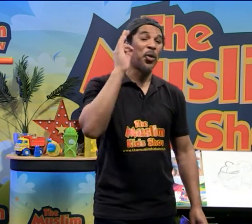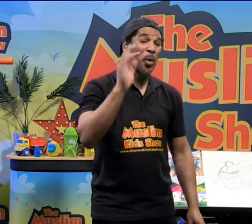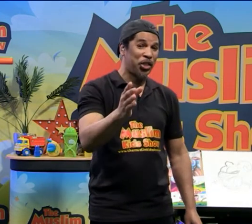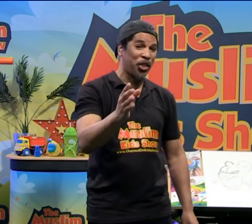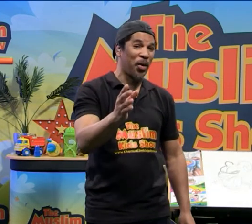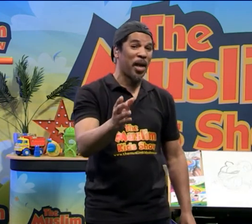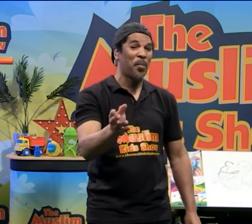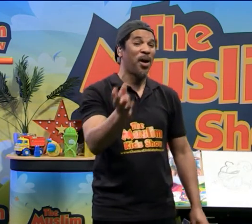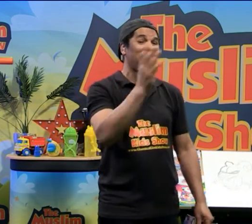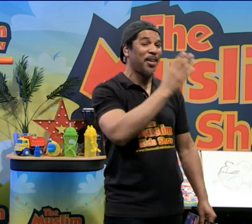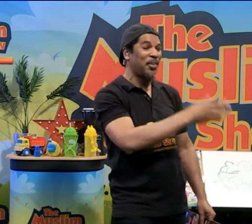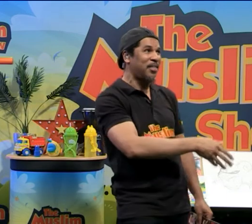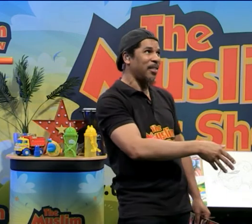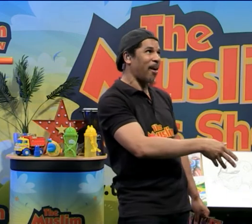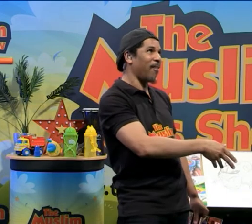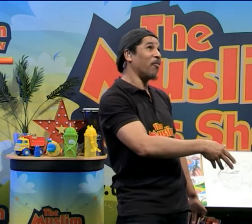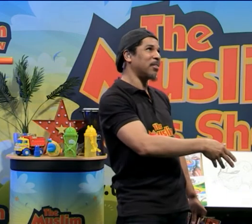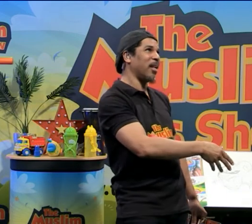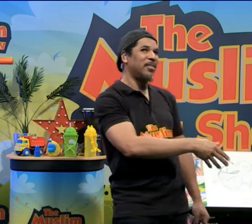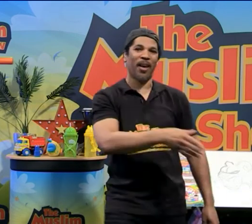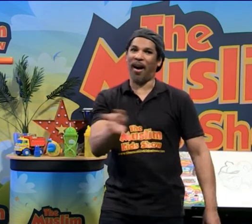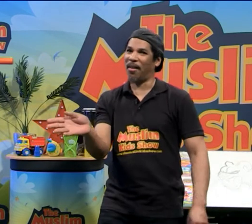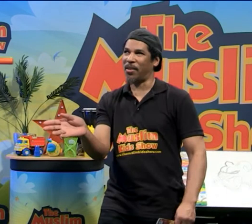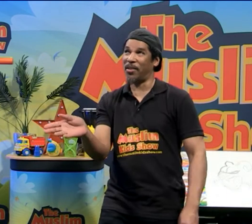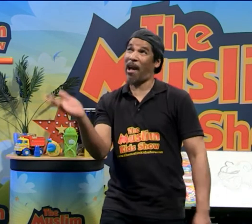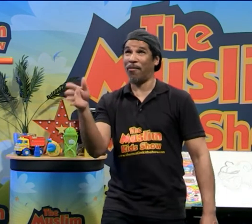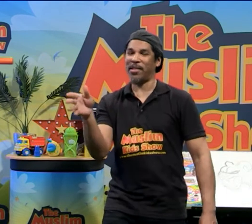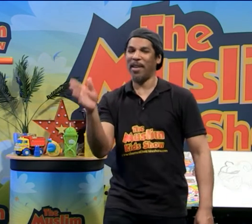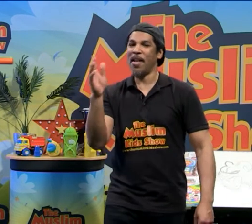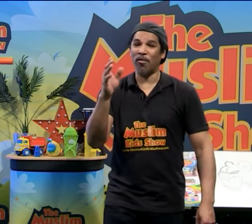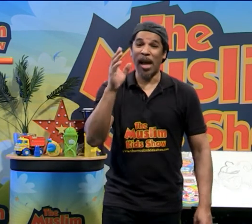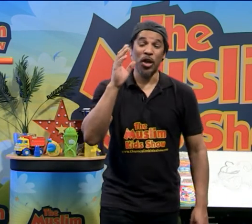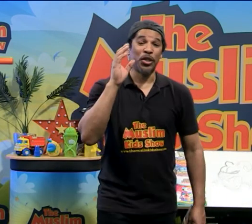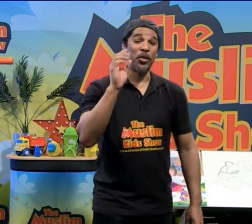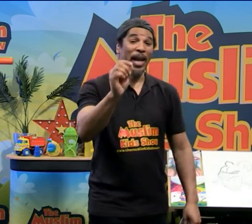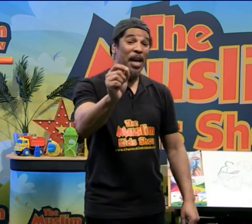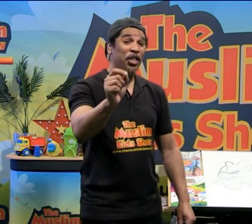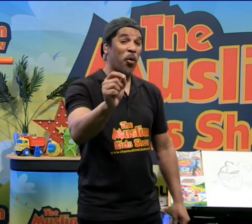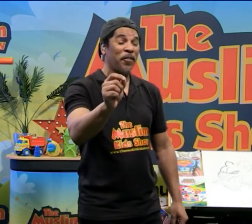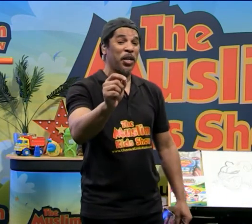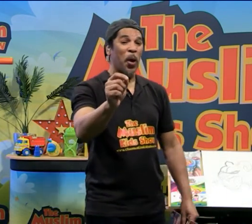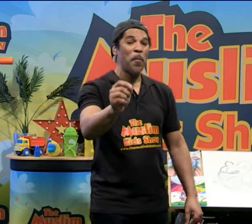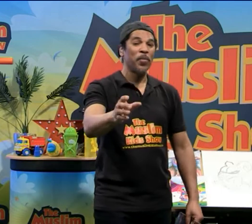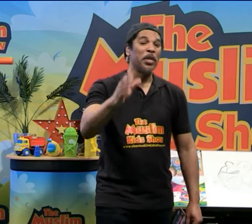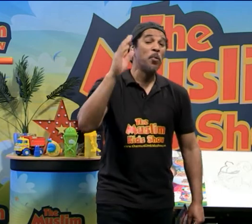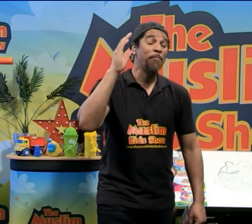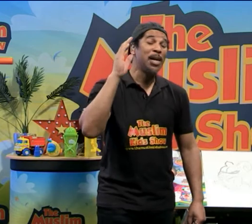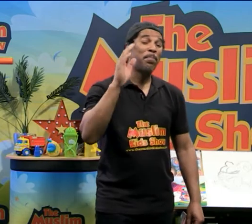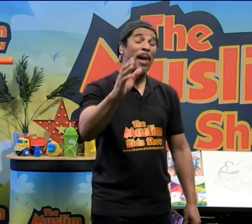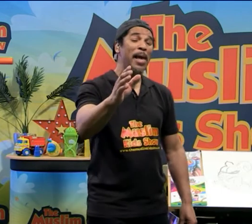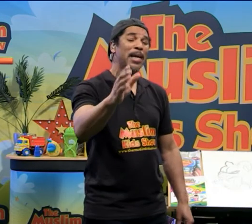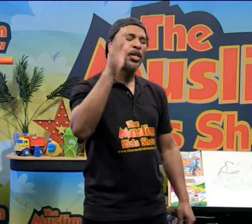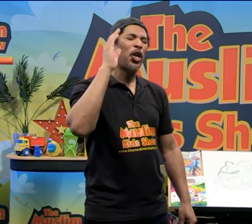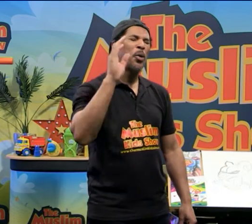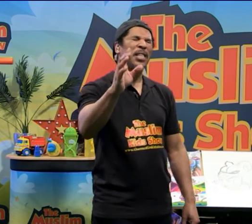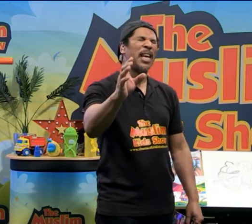answer the question, okay? Well, I say the question now, obviously. I'll say it afterwards, obviously, right? So check out this short video. You must